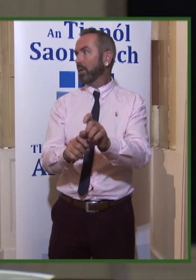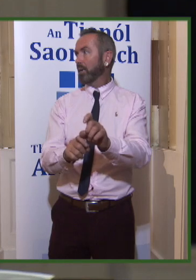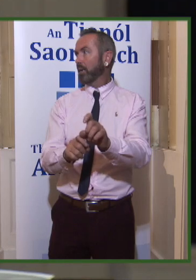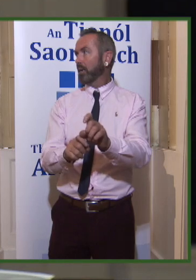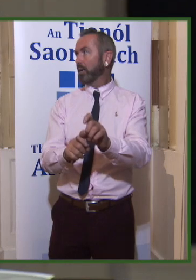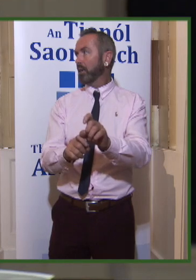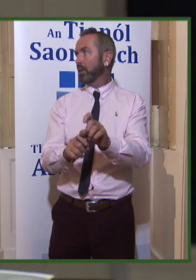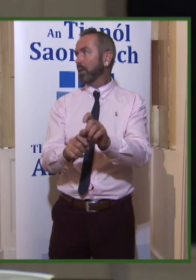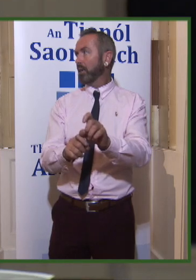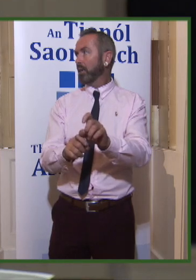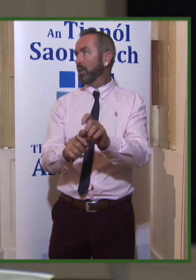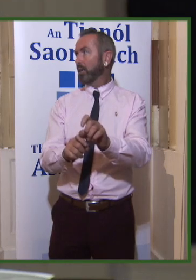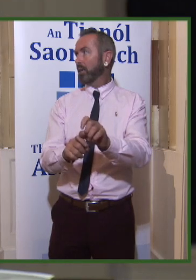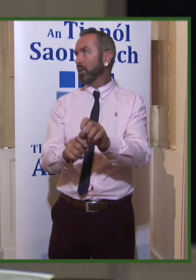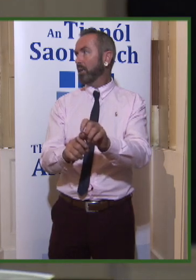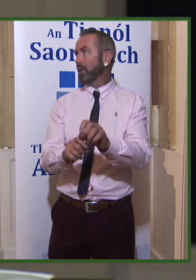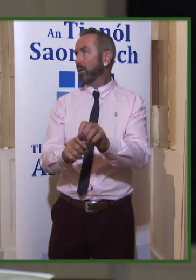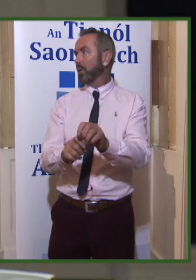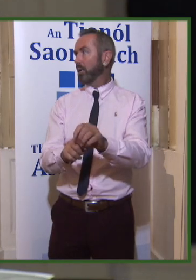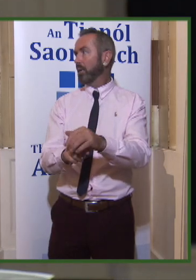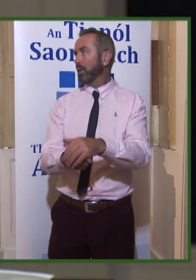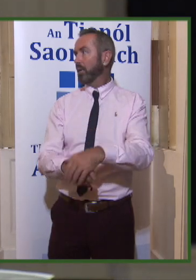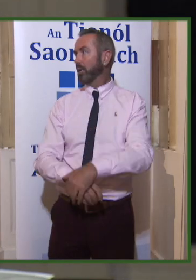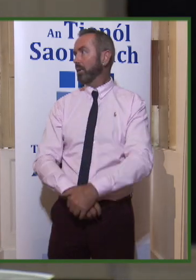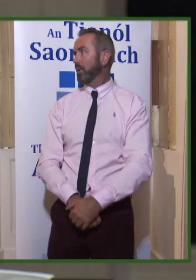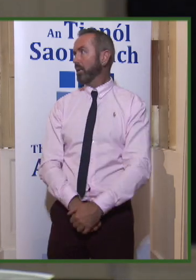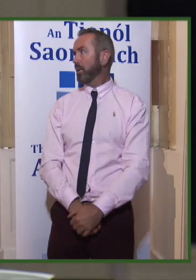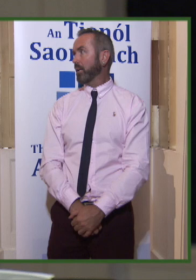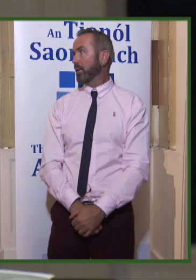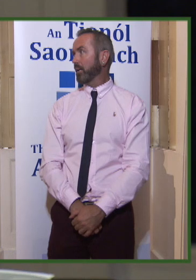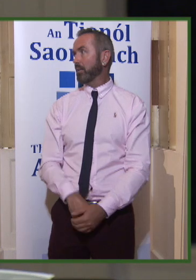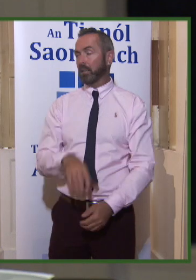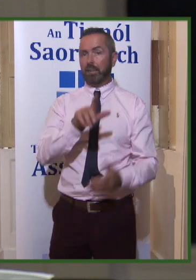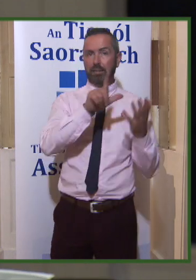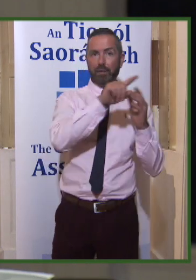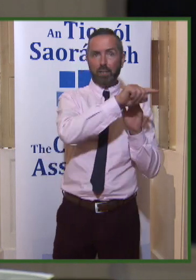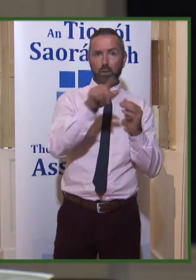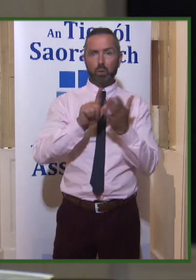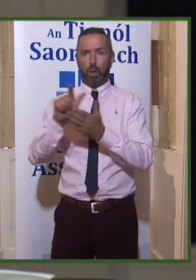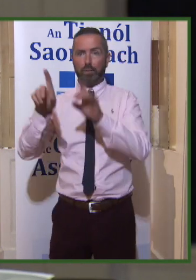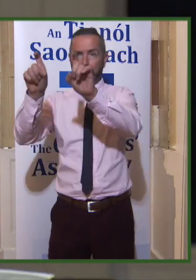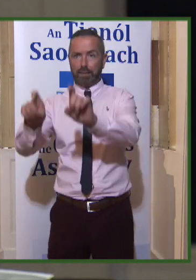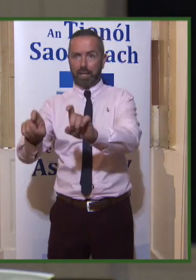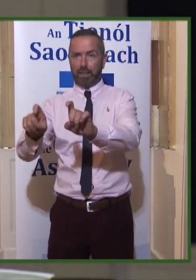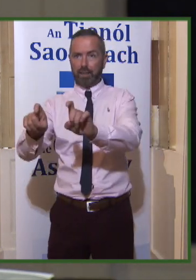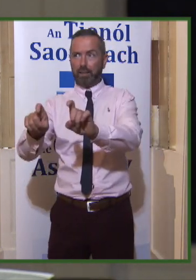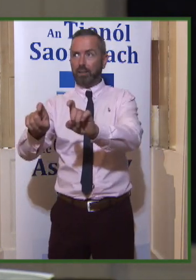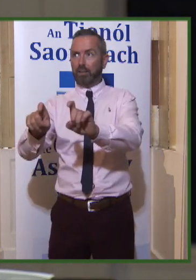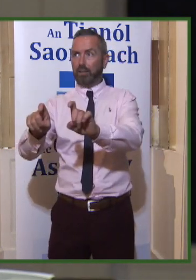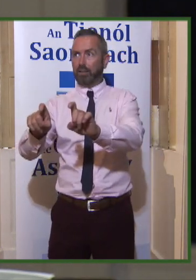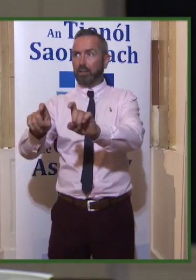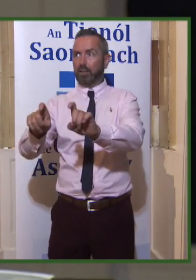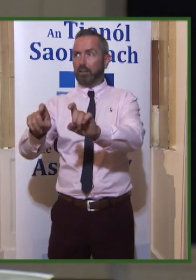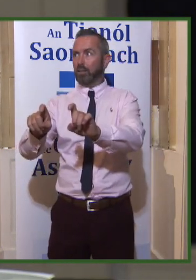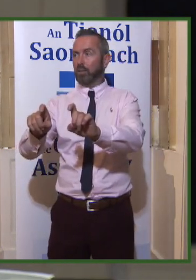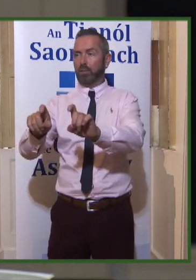down? What numbers? Well, 7 to 12 stay where you are. The other tables, if you would move. So 10 and 12